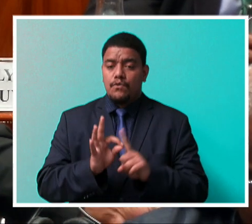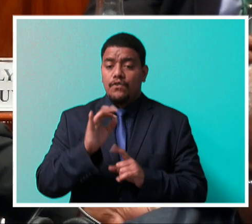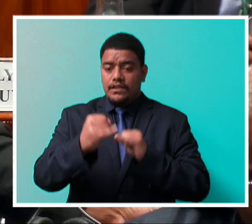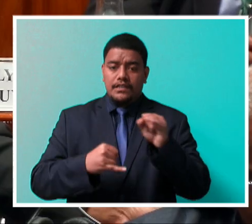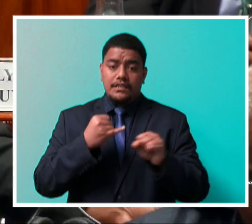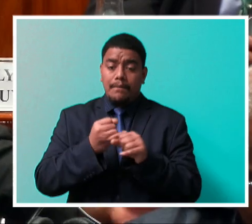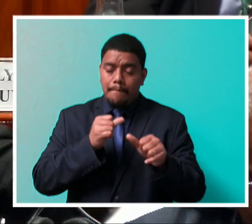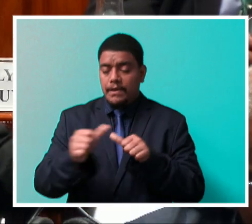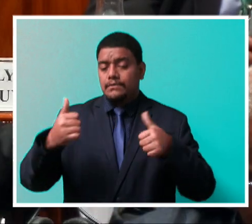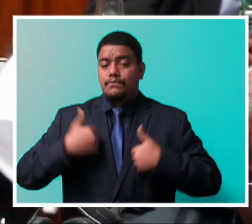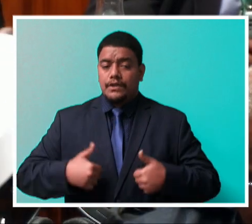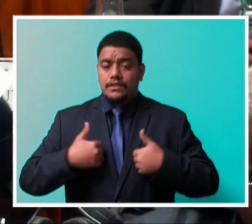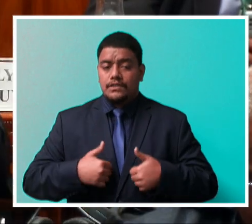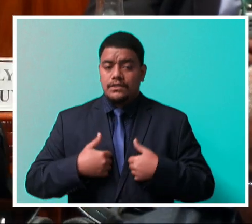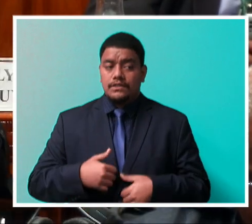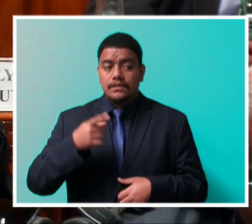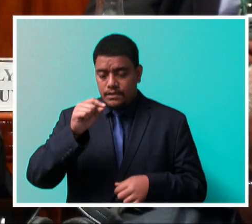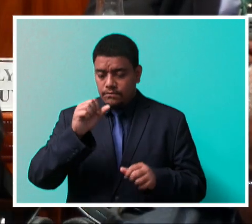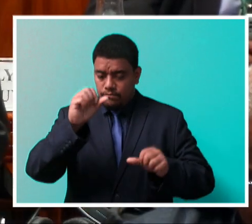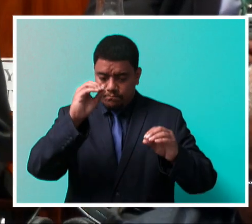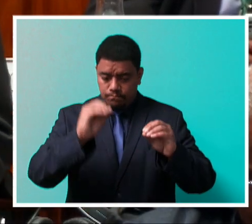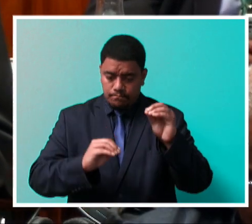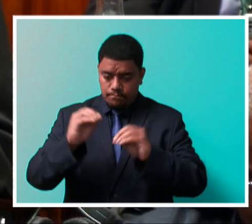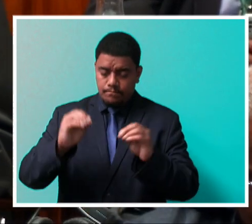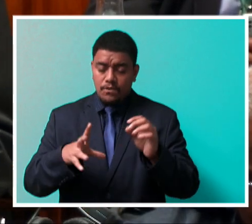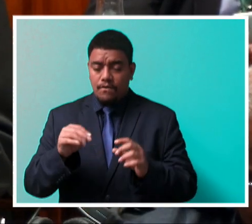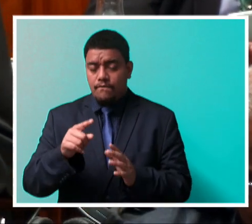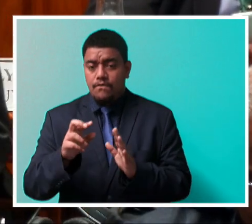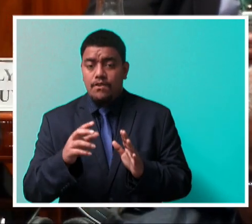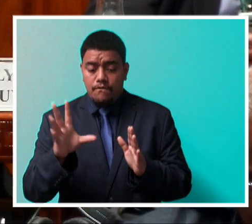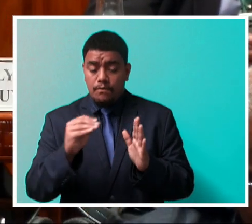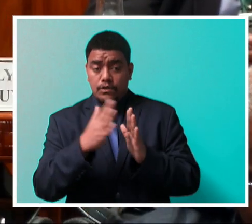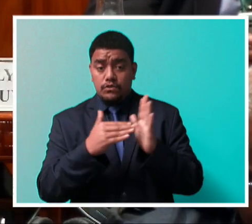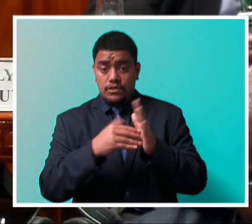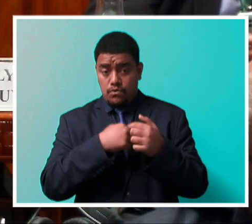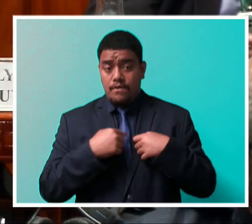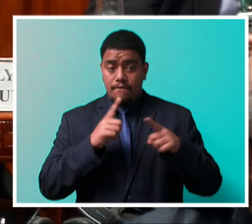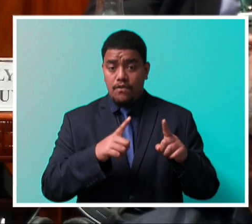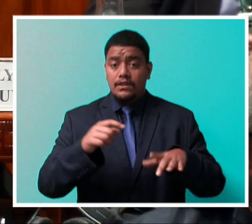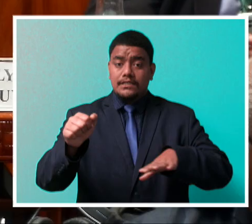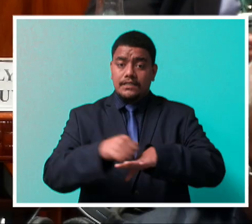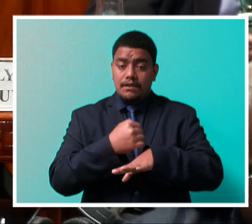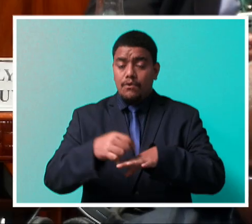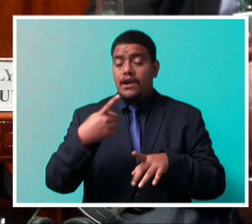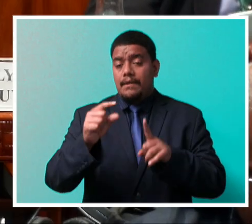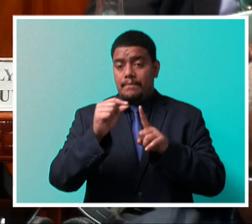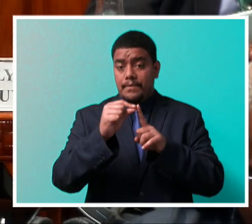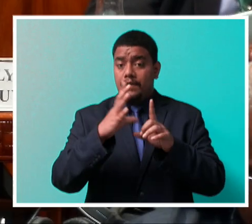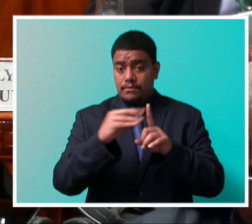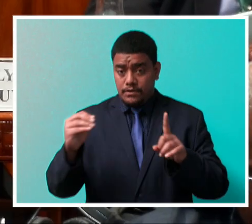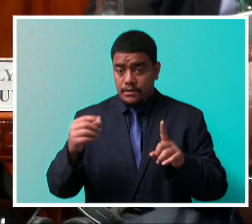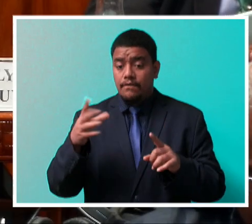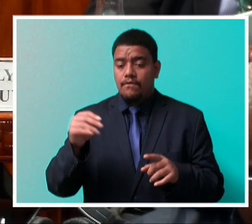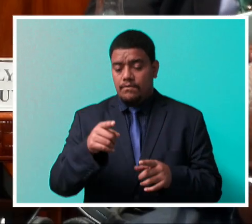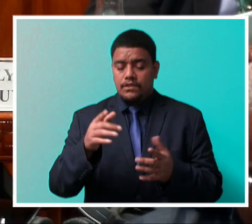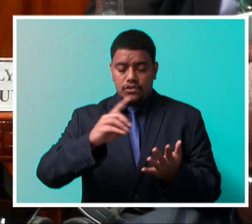practice. A comparative analysis of legislation from New Zealand, Singapore, and Papua New Guinea informed the